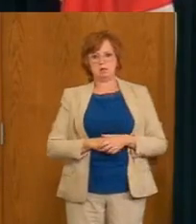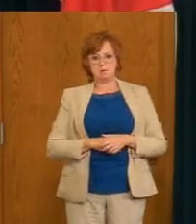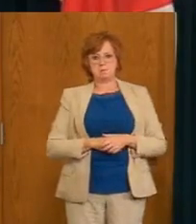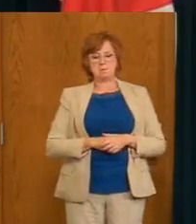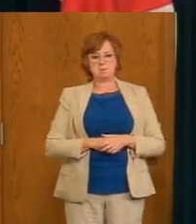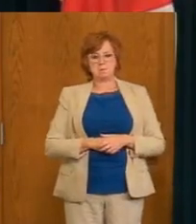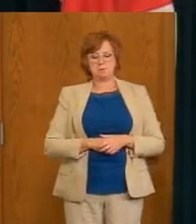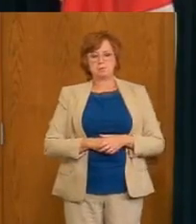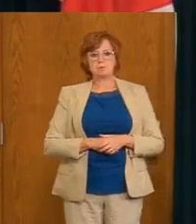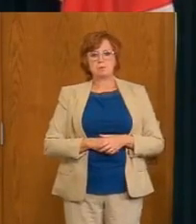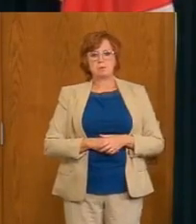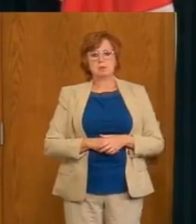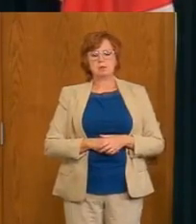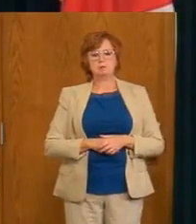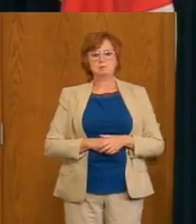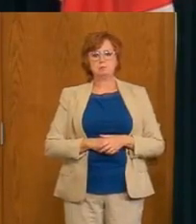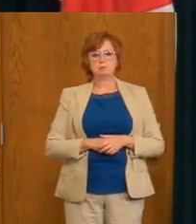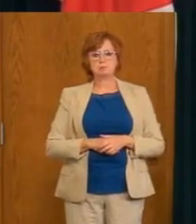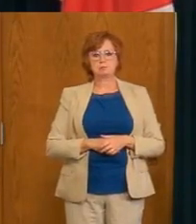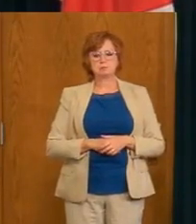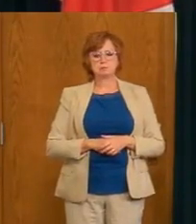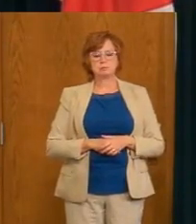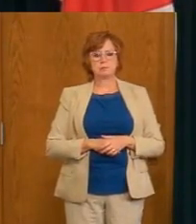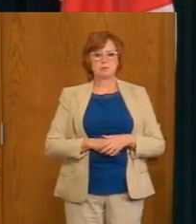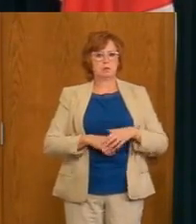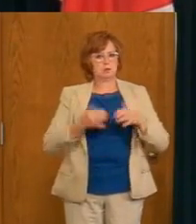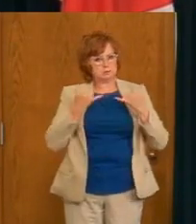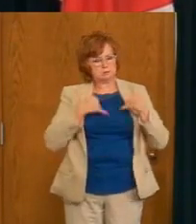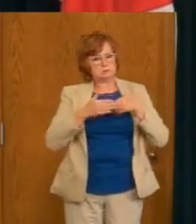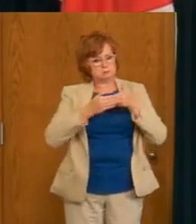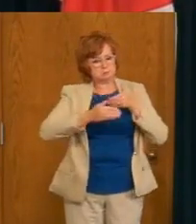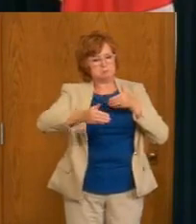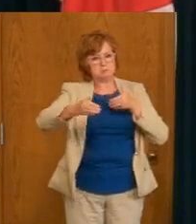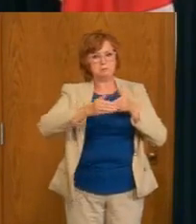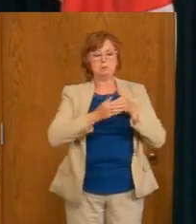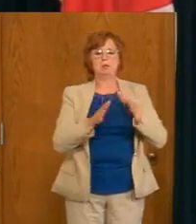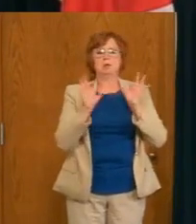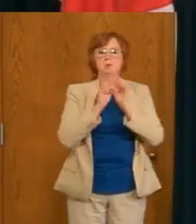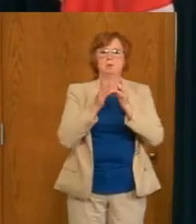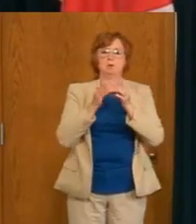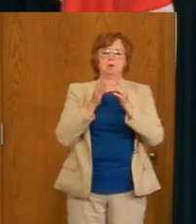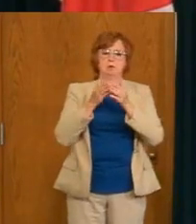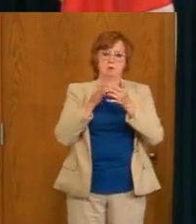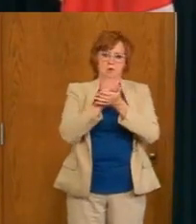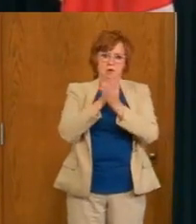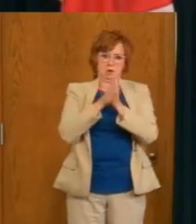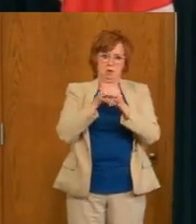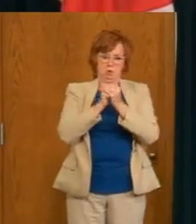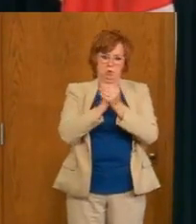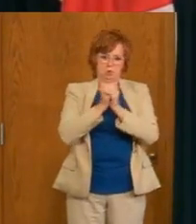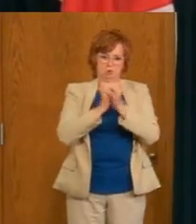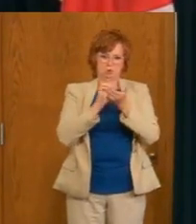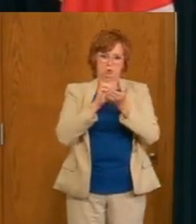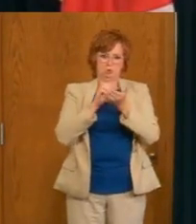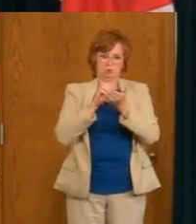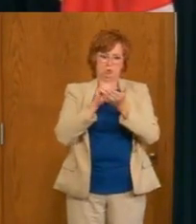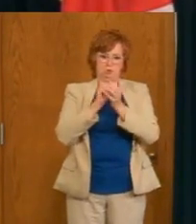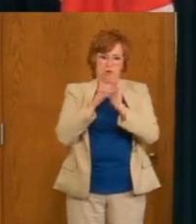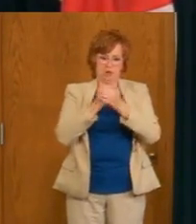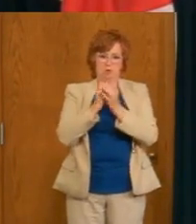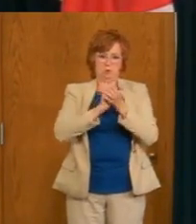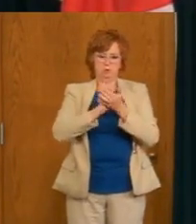cases. 71%, including to a large degree the more elderly population in Saskatchewan, is vaccinated, and they're